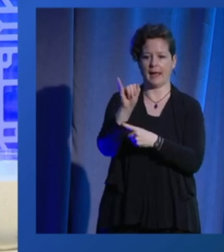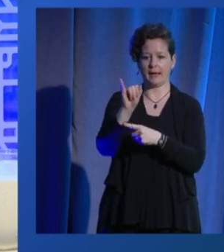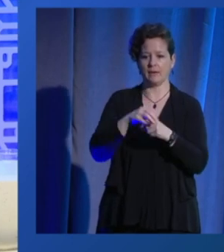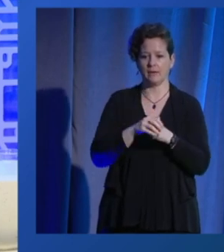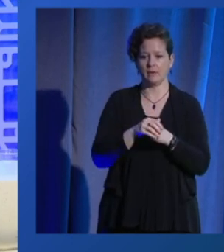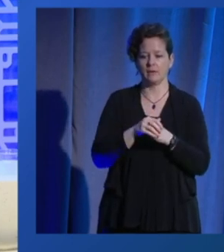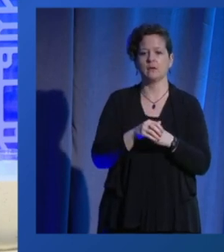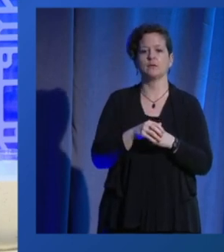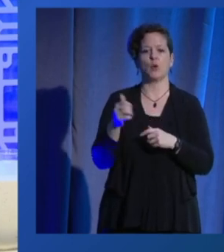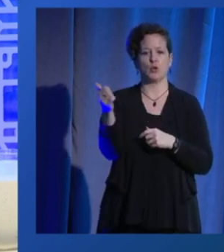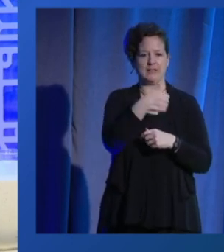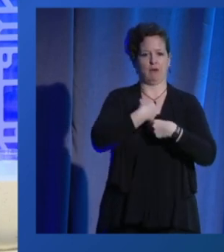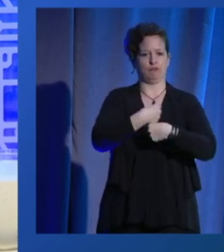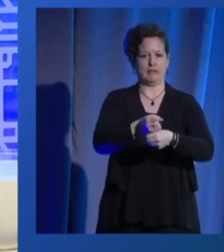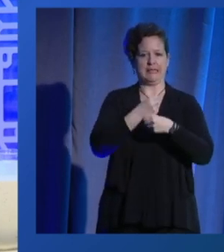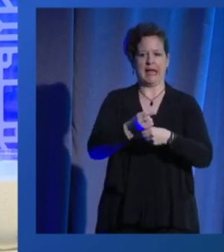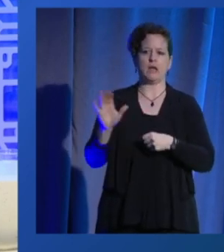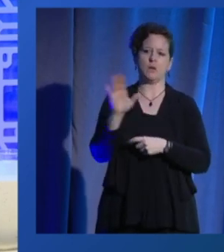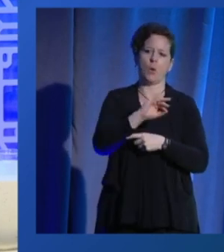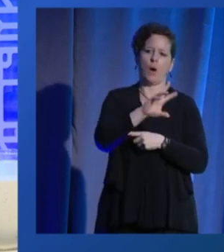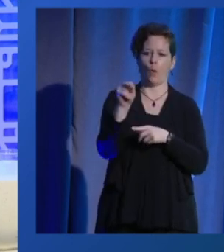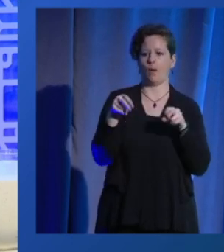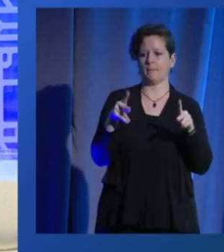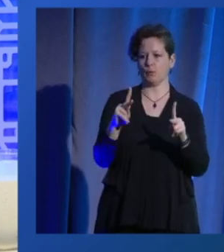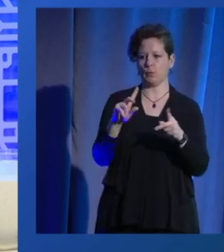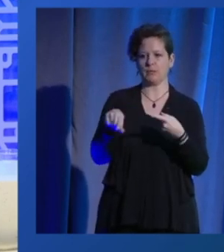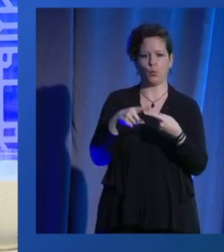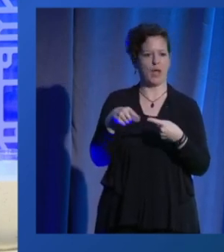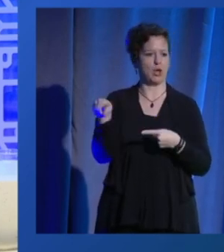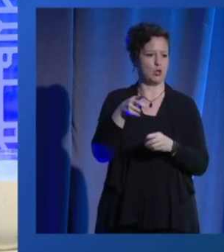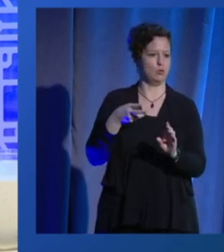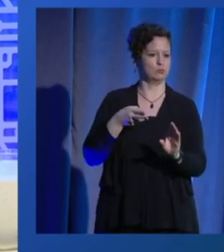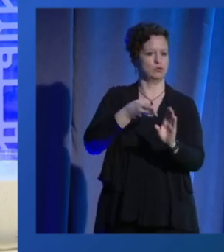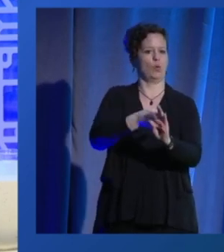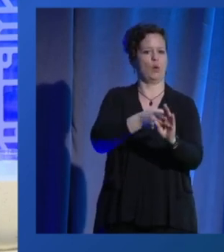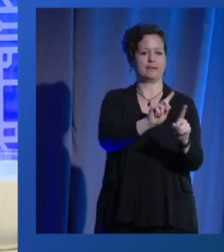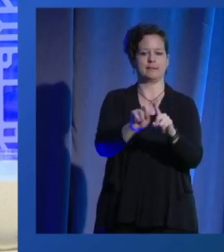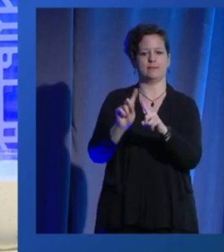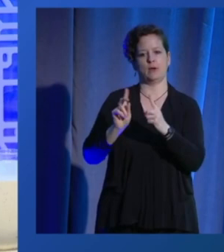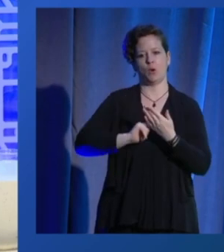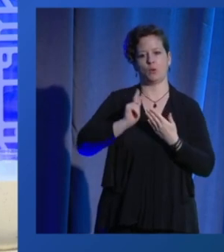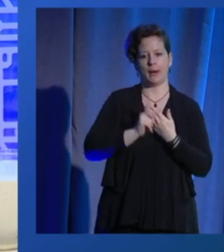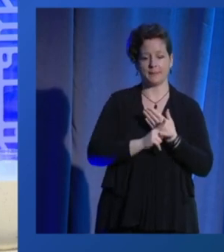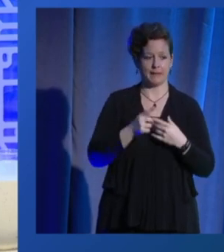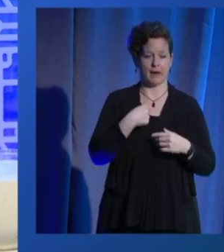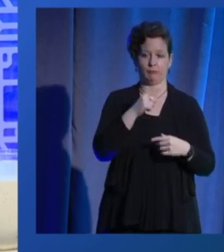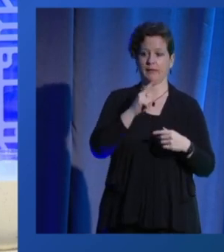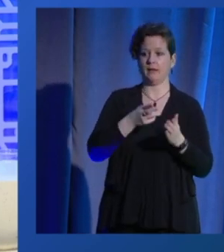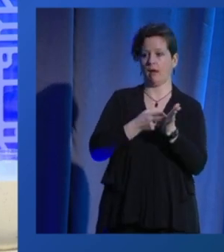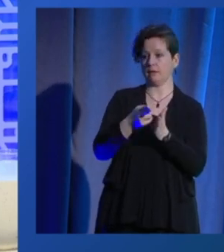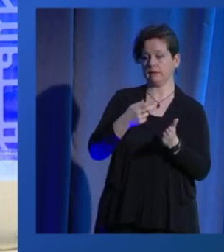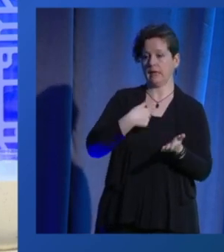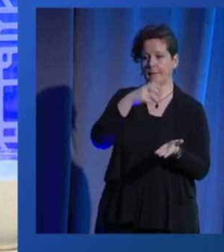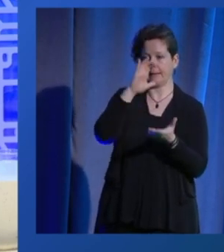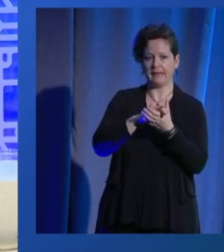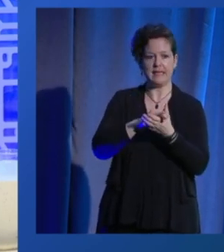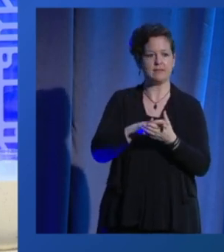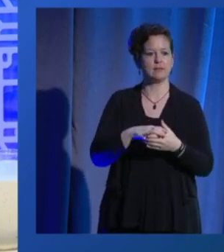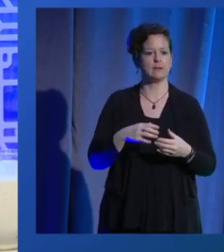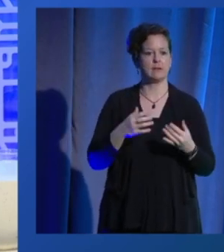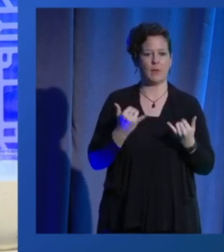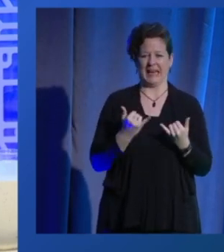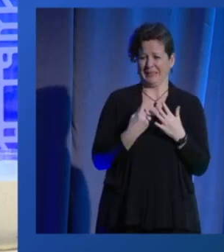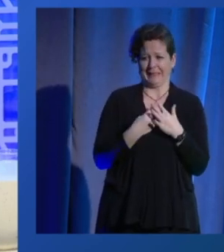your opportunities as you join programs um and I and I really am truly believing that um that we're on the